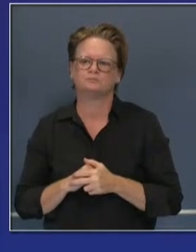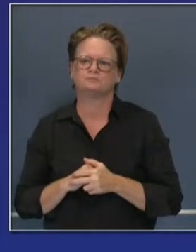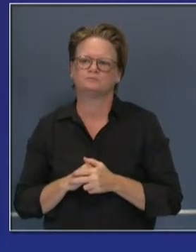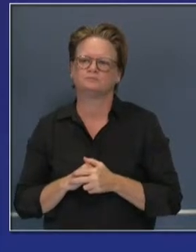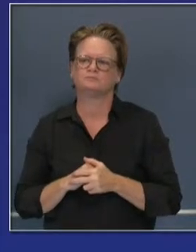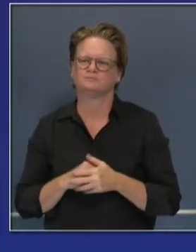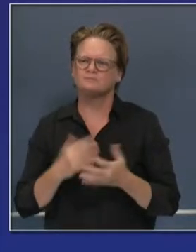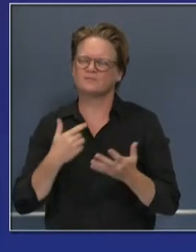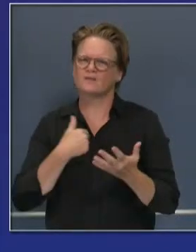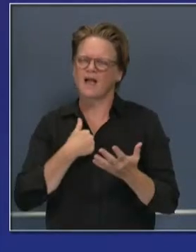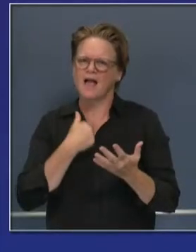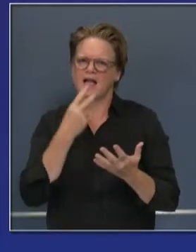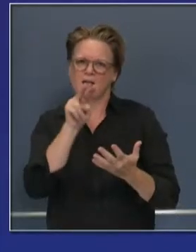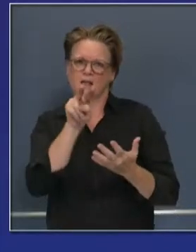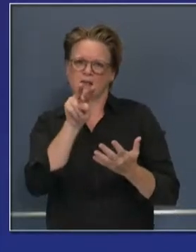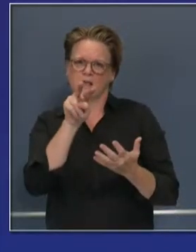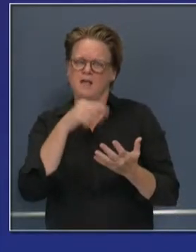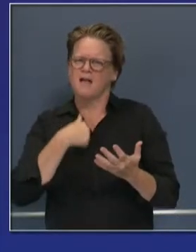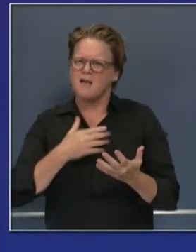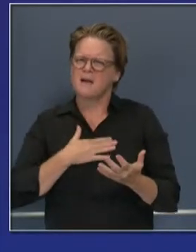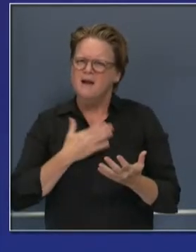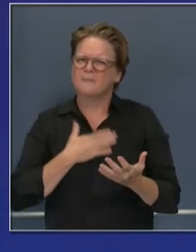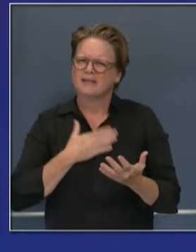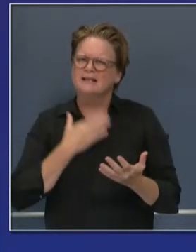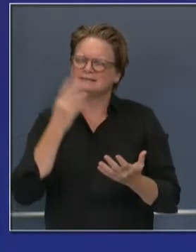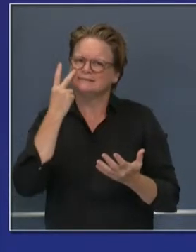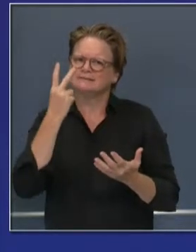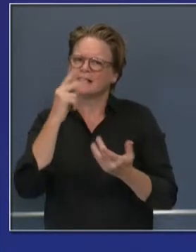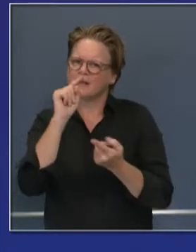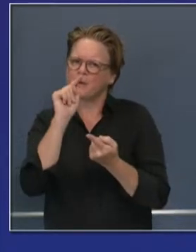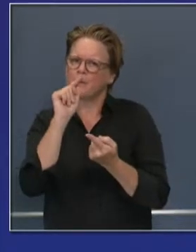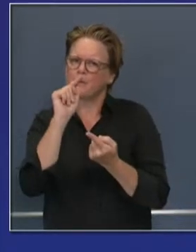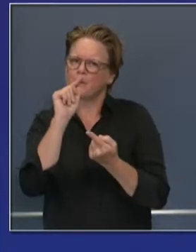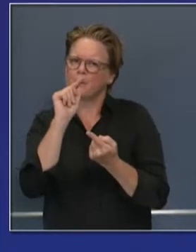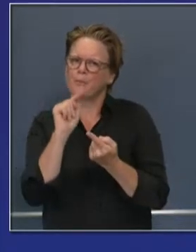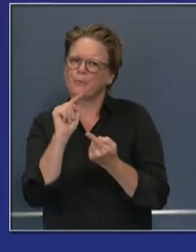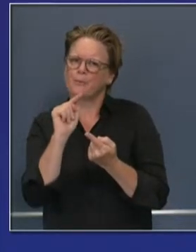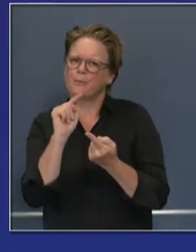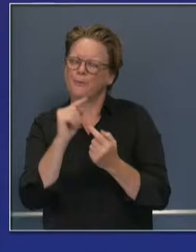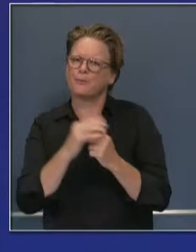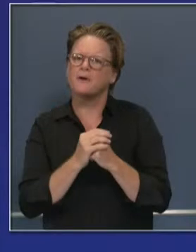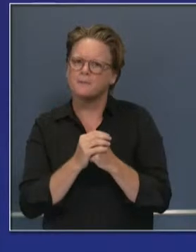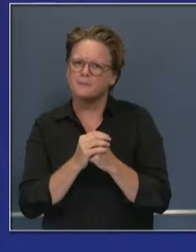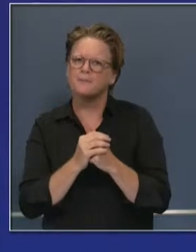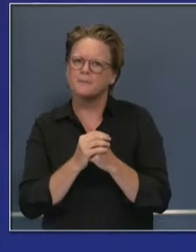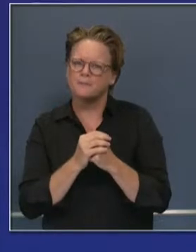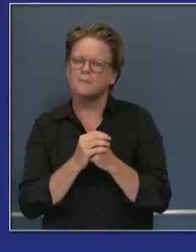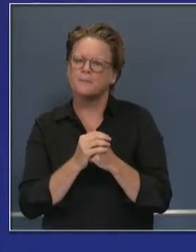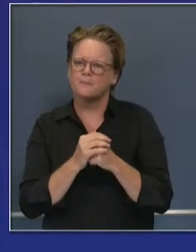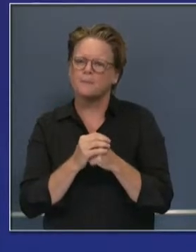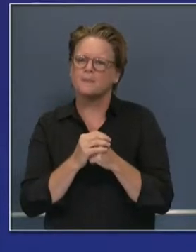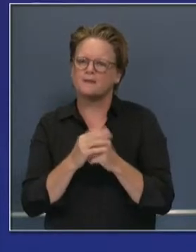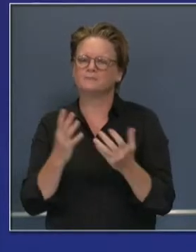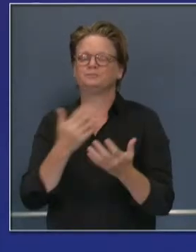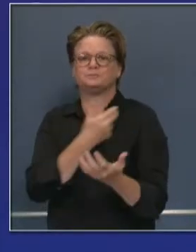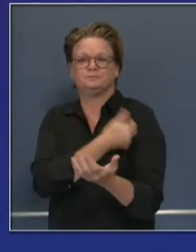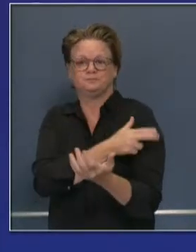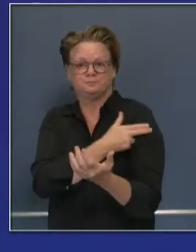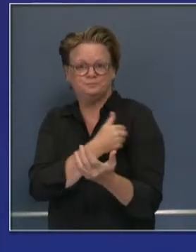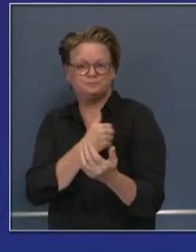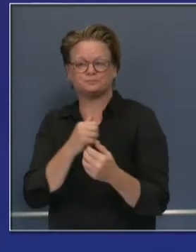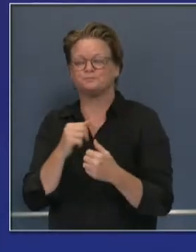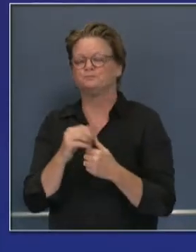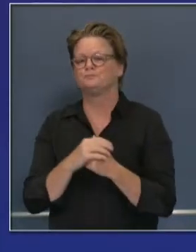now decline 6.1, again, 5.8 on the 7-day. Hospitalizations continuing to trend in a very